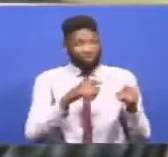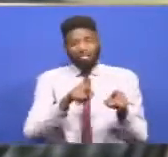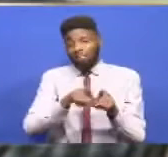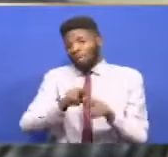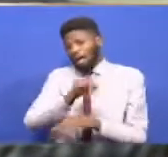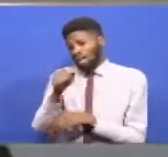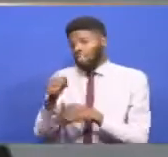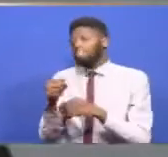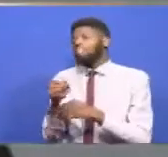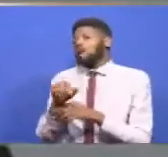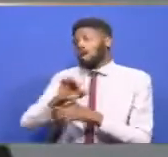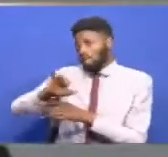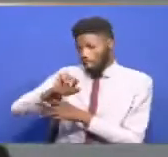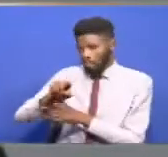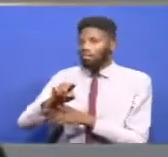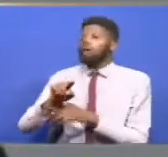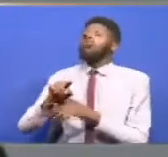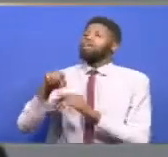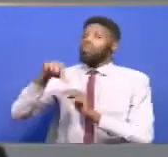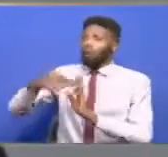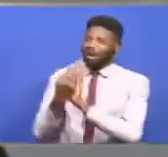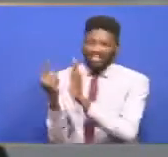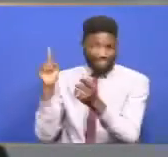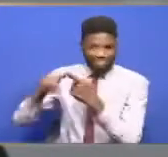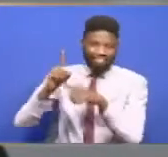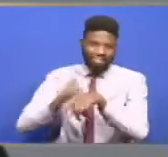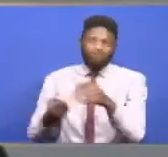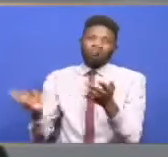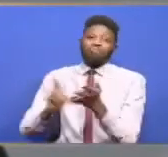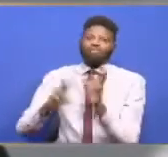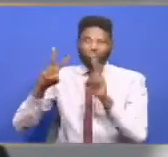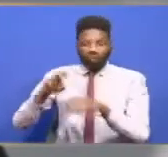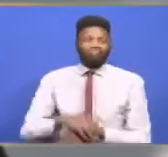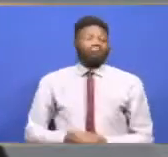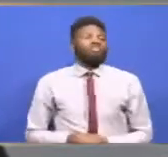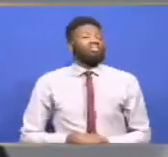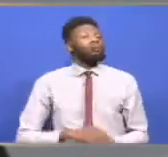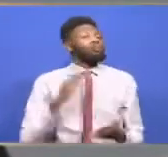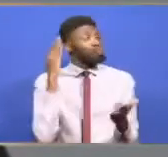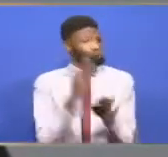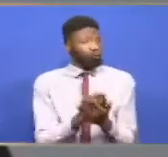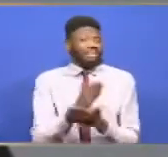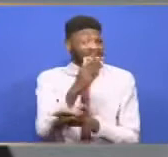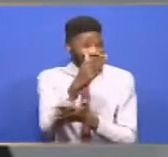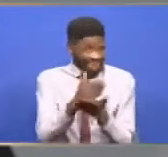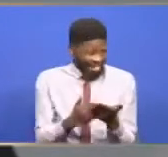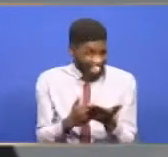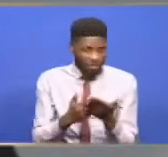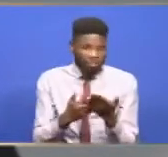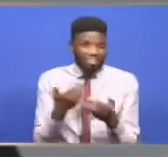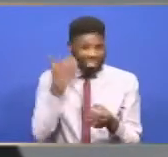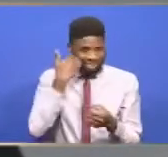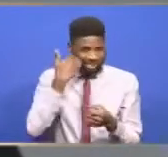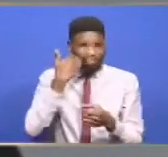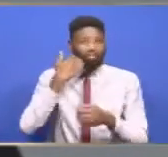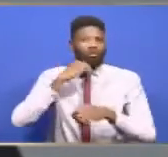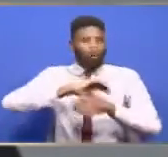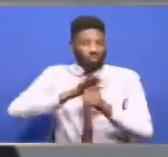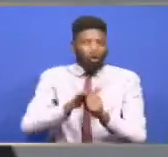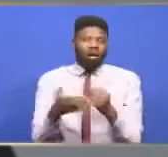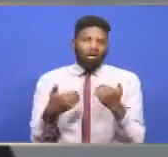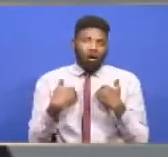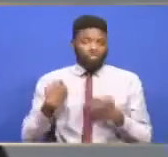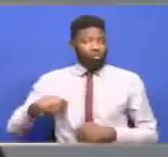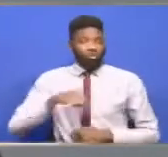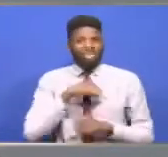are retested. Kweli kuna wengine walitoka positive. And as a public health department, we had to make